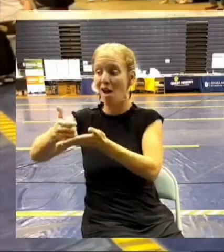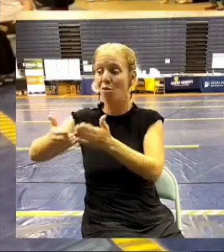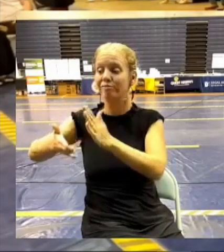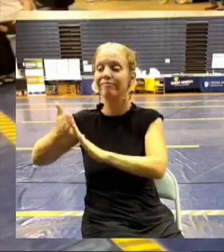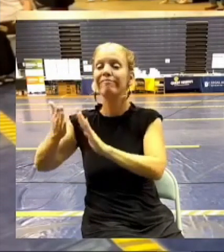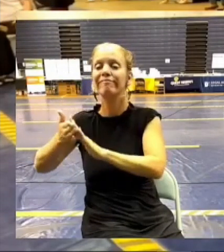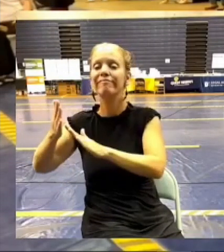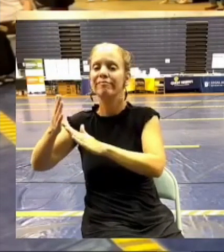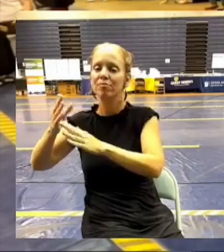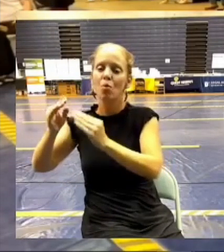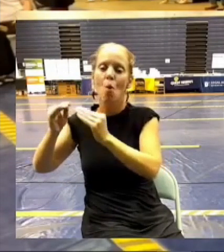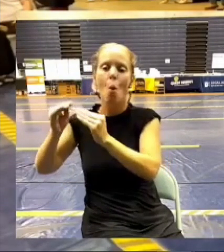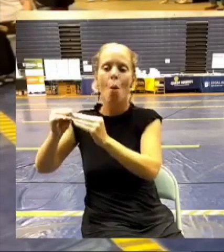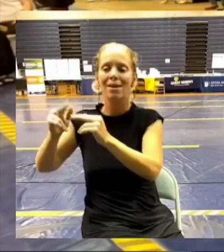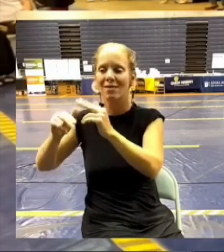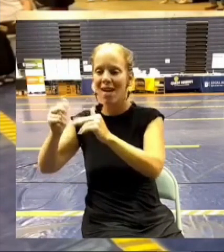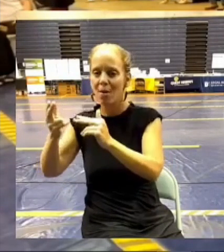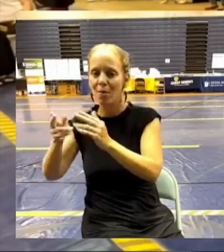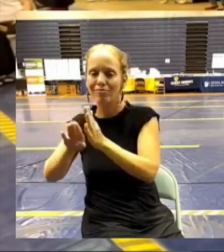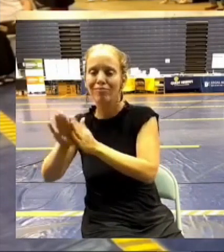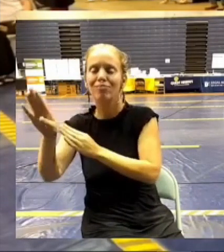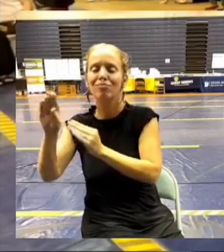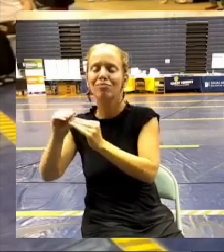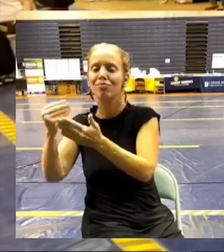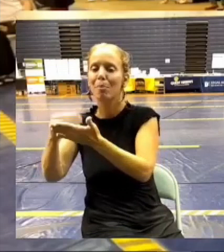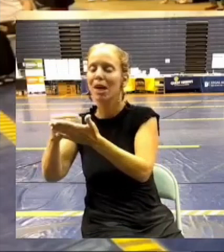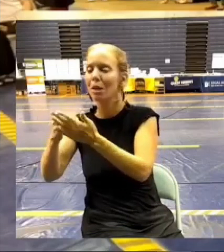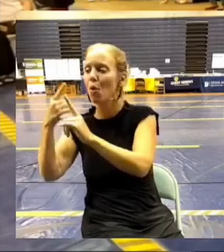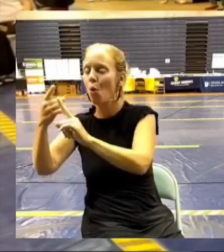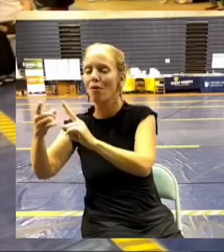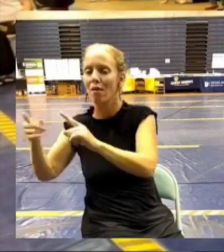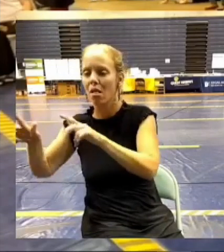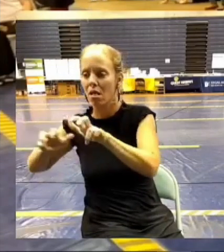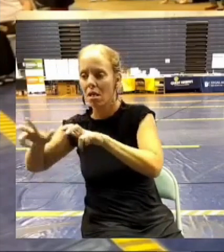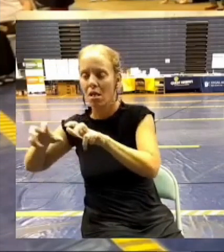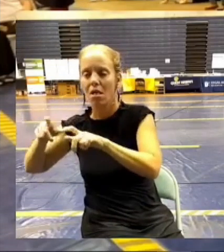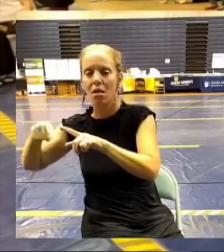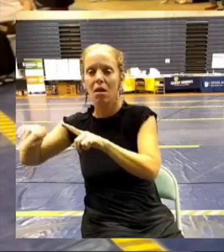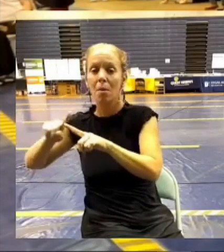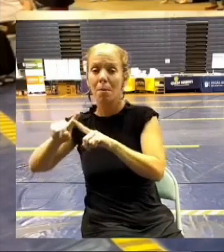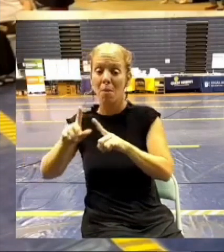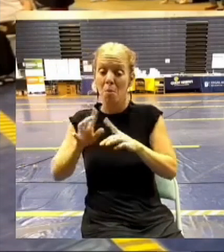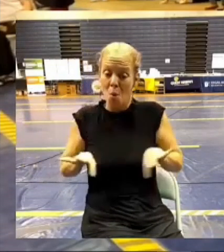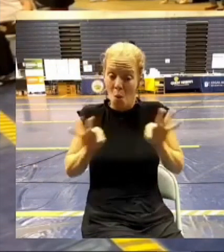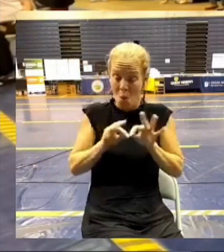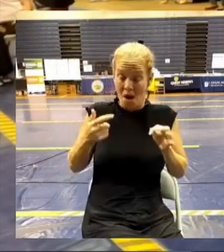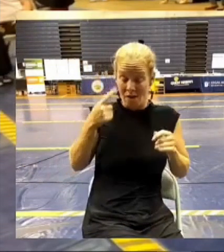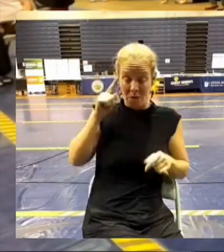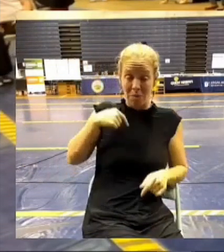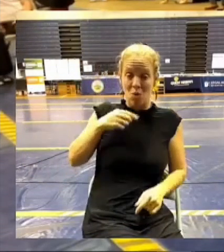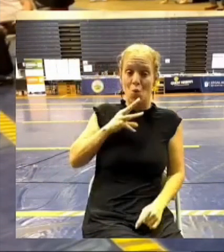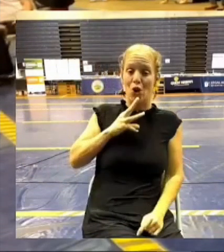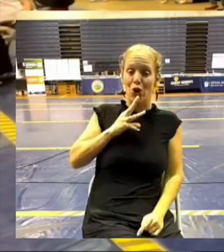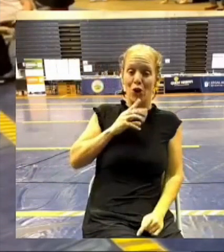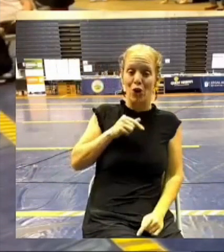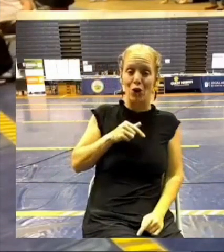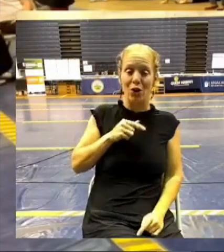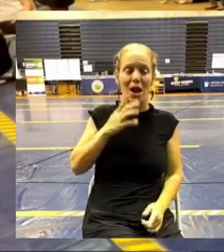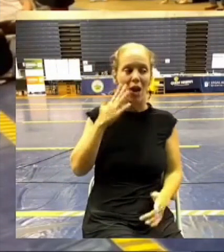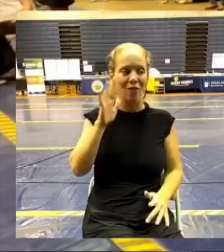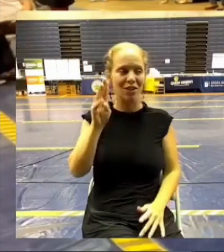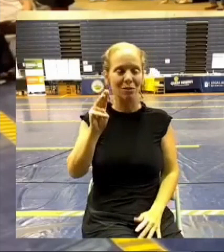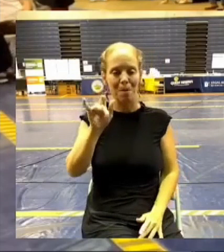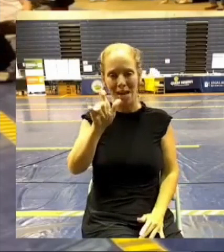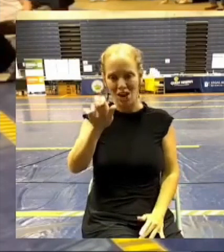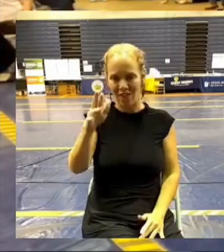wants to get done. The biggest thing for me is water. Now I know the mayor has already